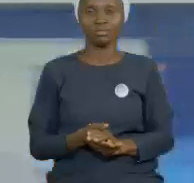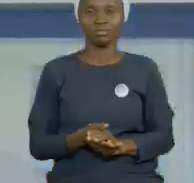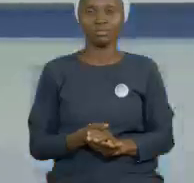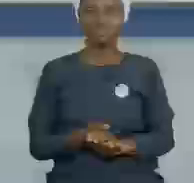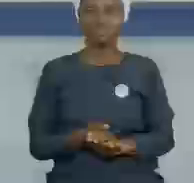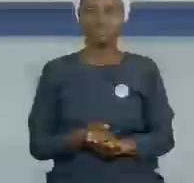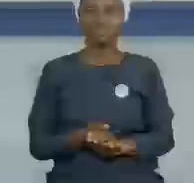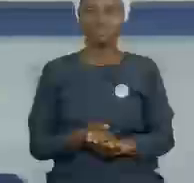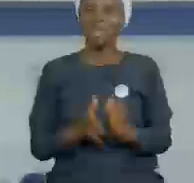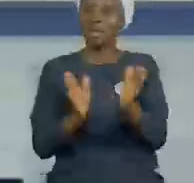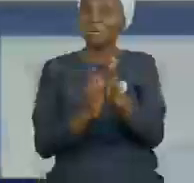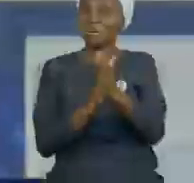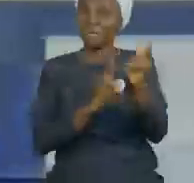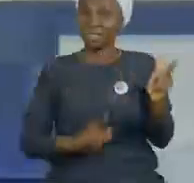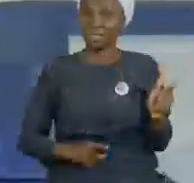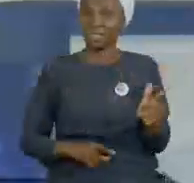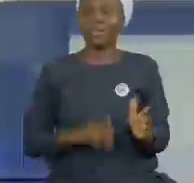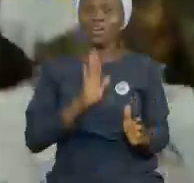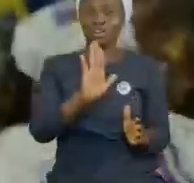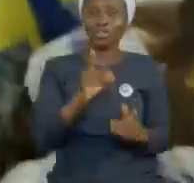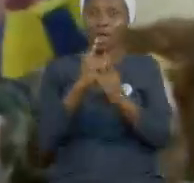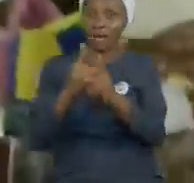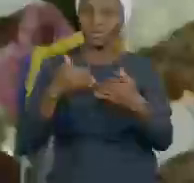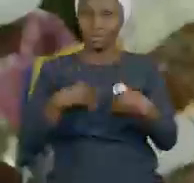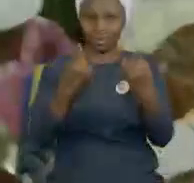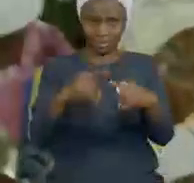Praise the Lord, your answer has come.